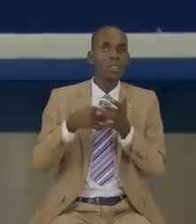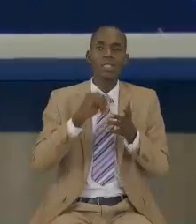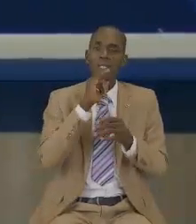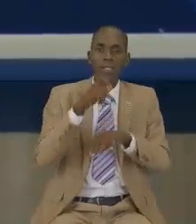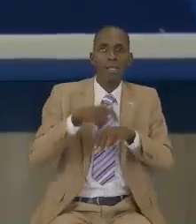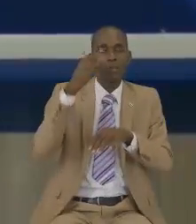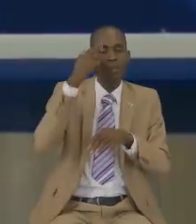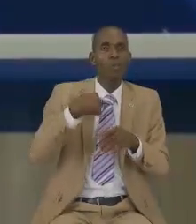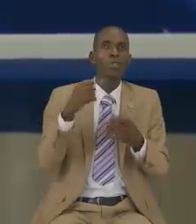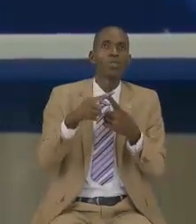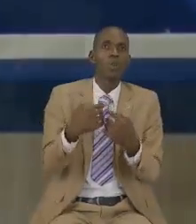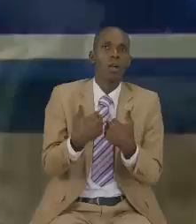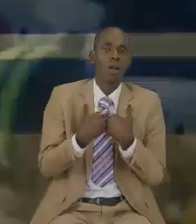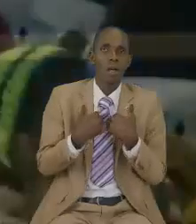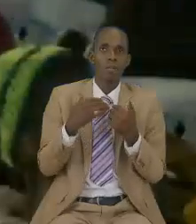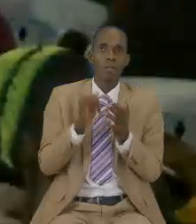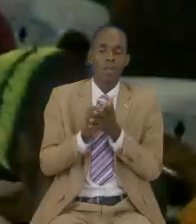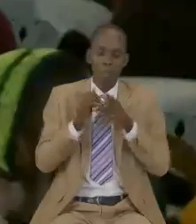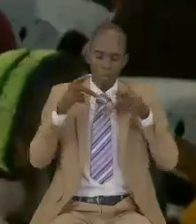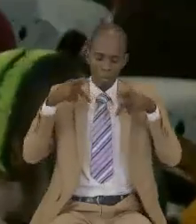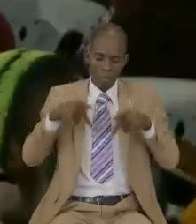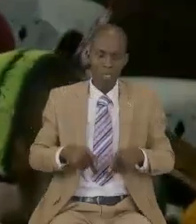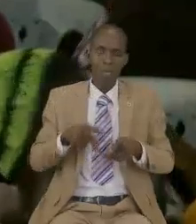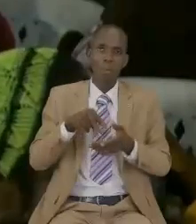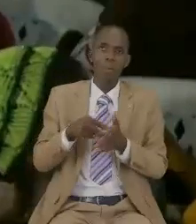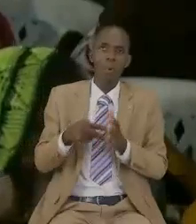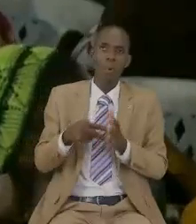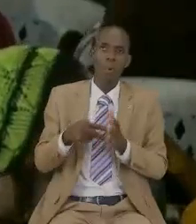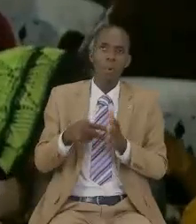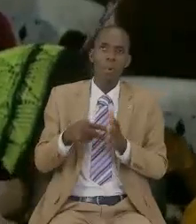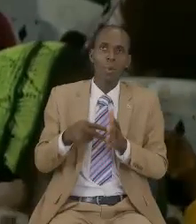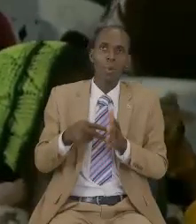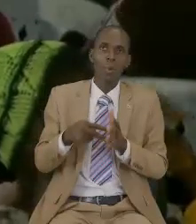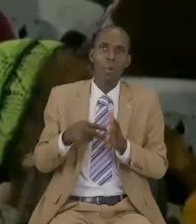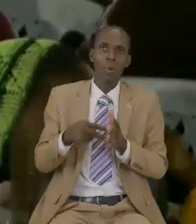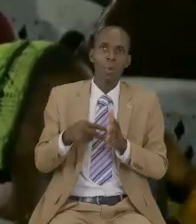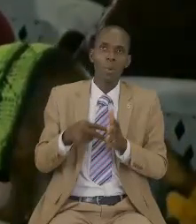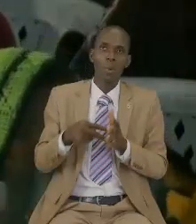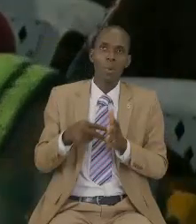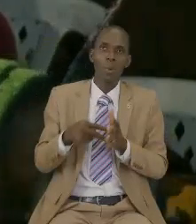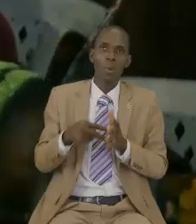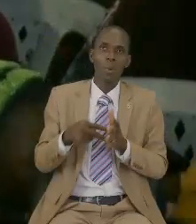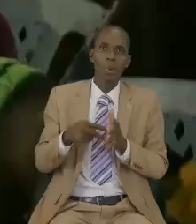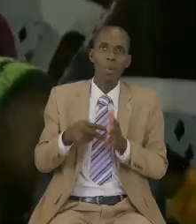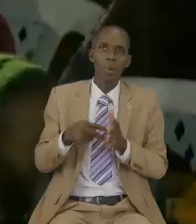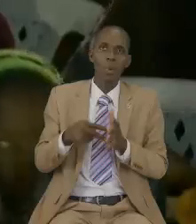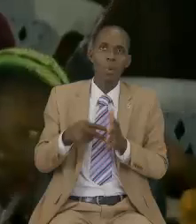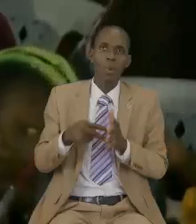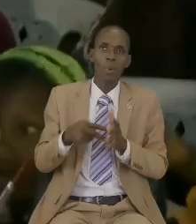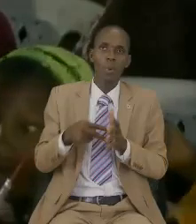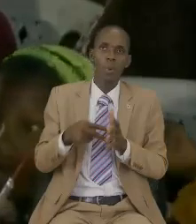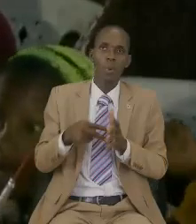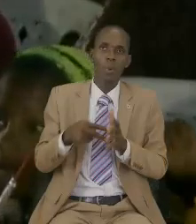to have that personal, purposeful freedom. This is for me to have the